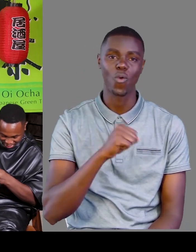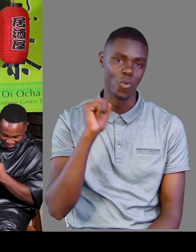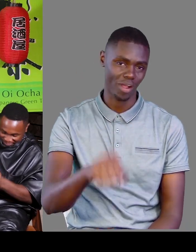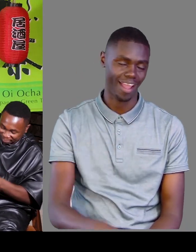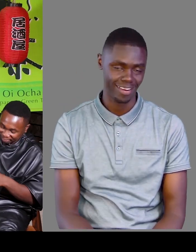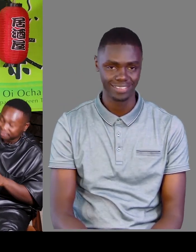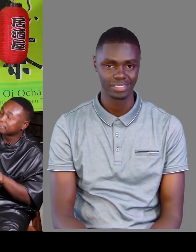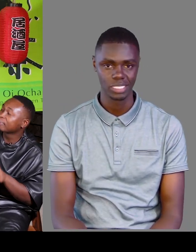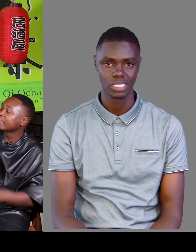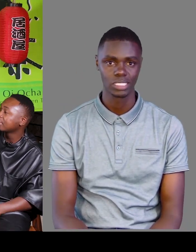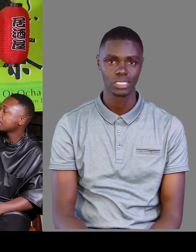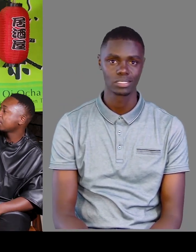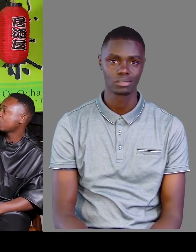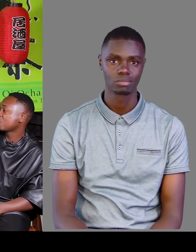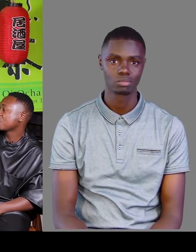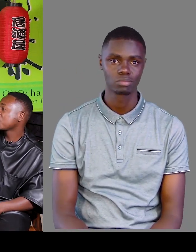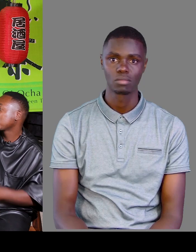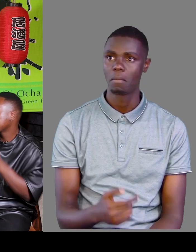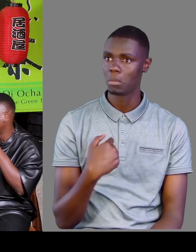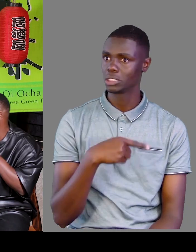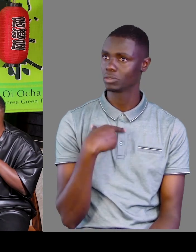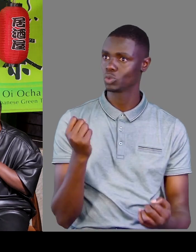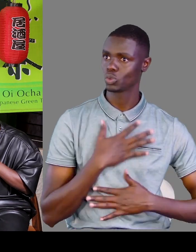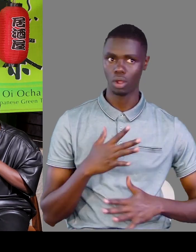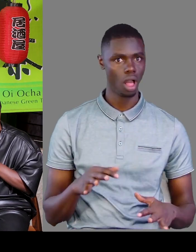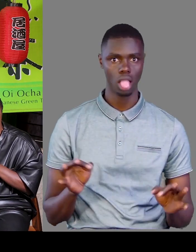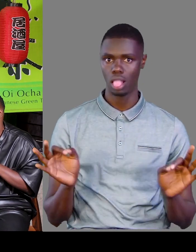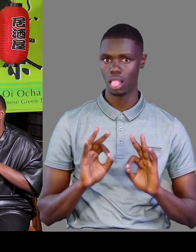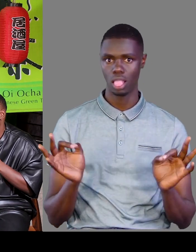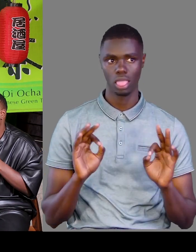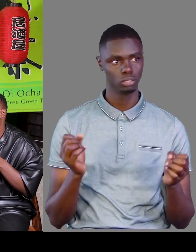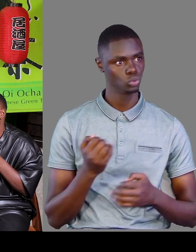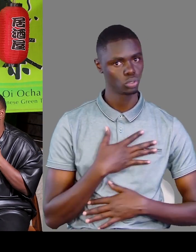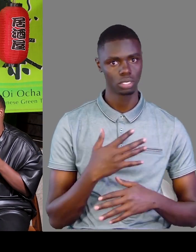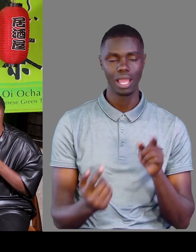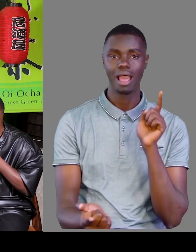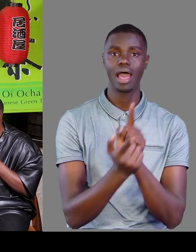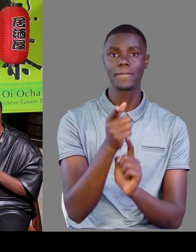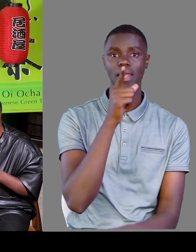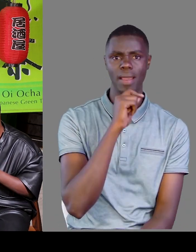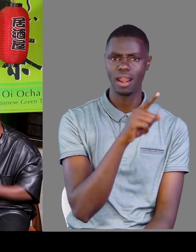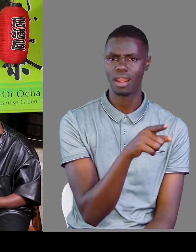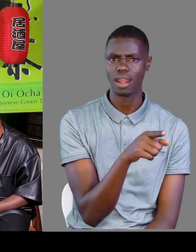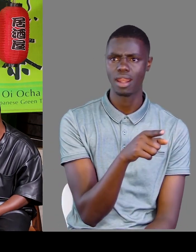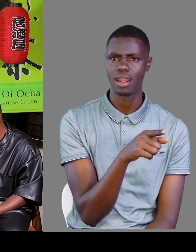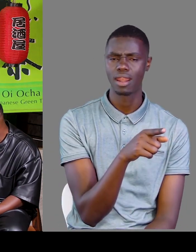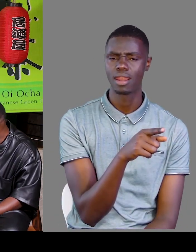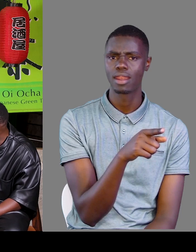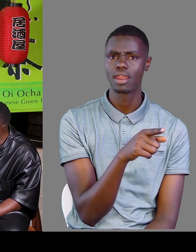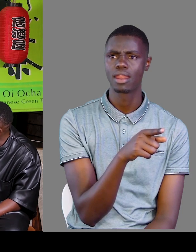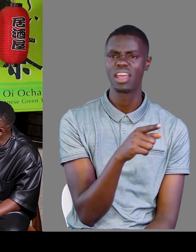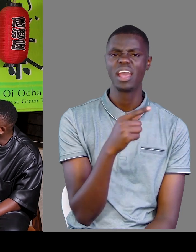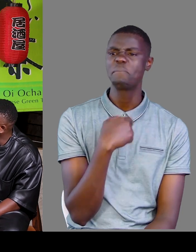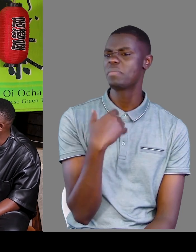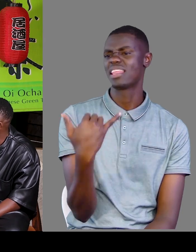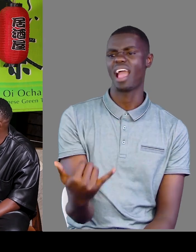Anyway, as I was dealing with culture shock, on the way I met up with this guy. Sasa